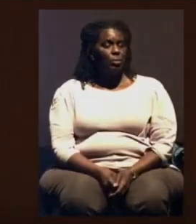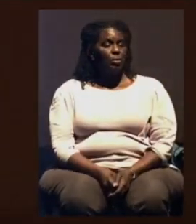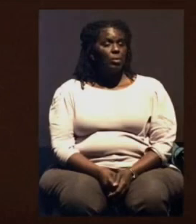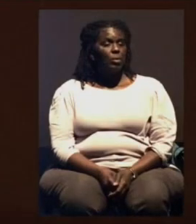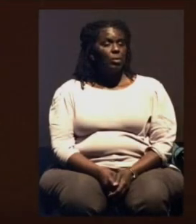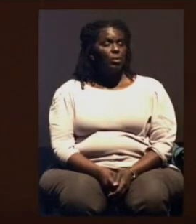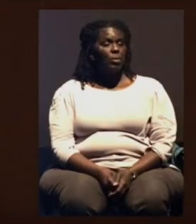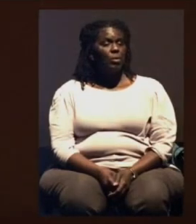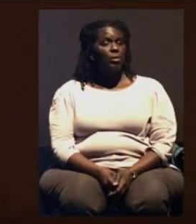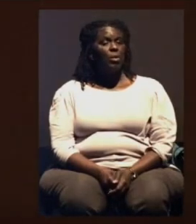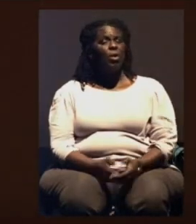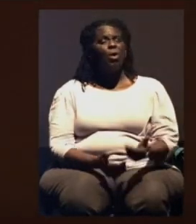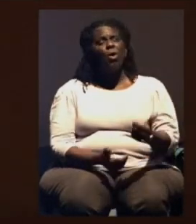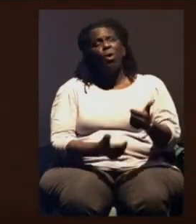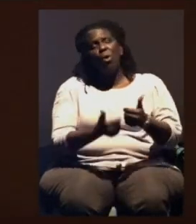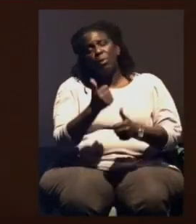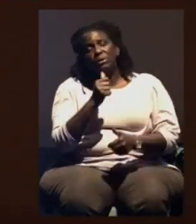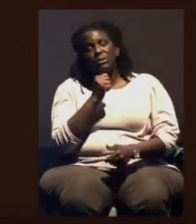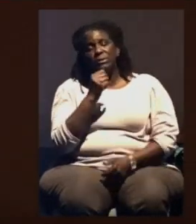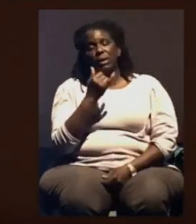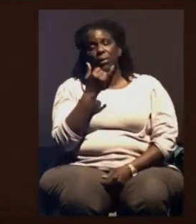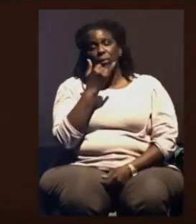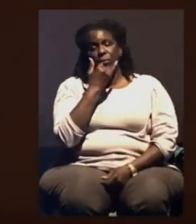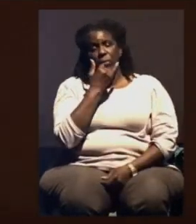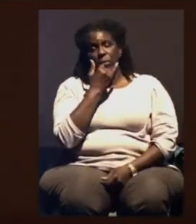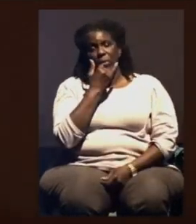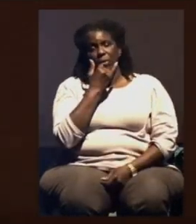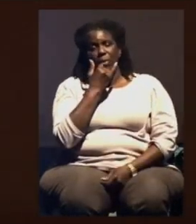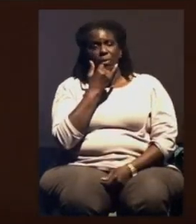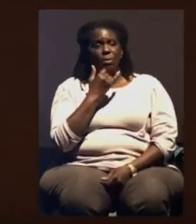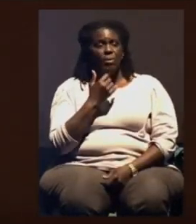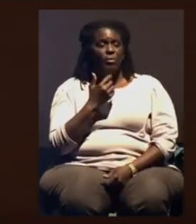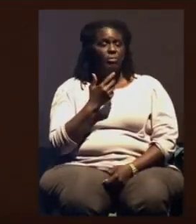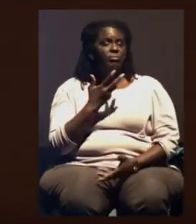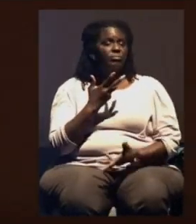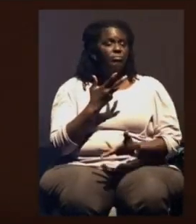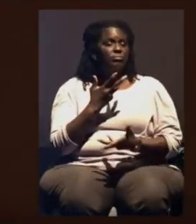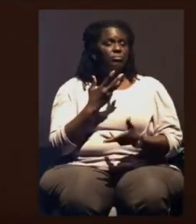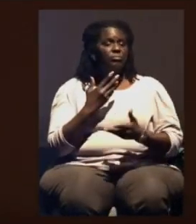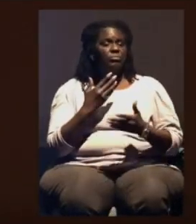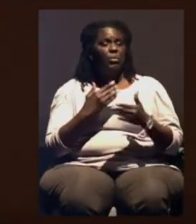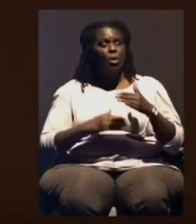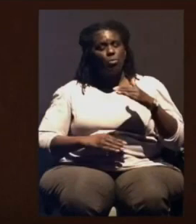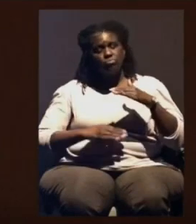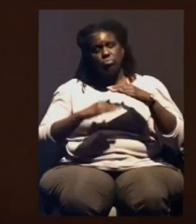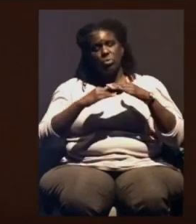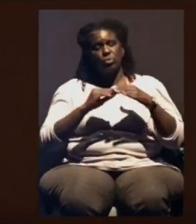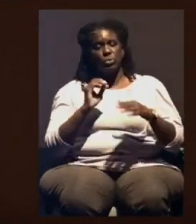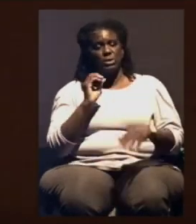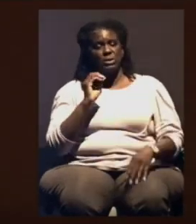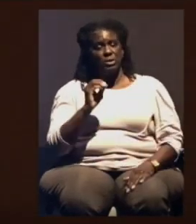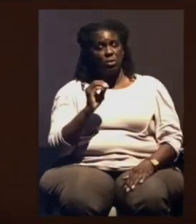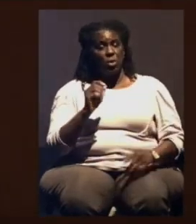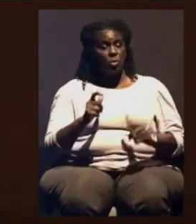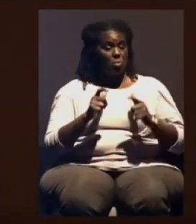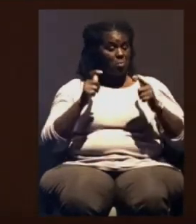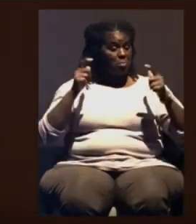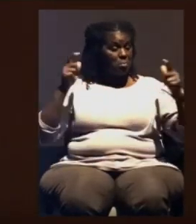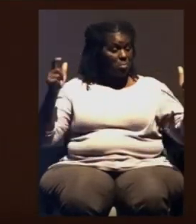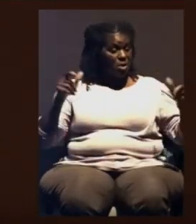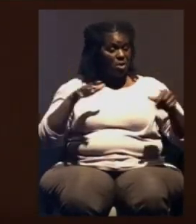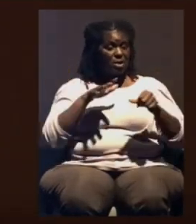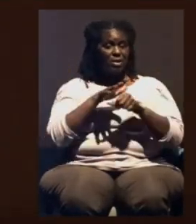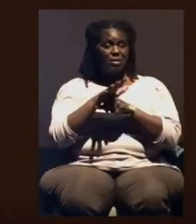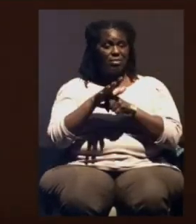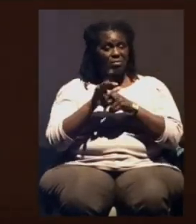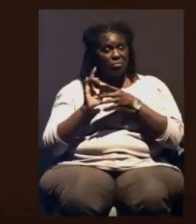almost cannot be wrong, approaches the limit of zero in terms of the probability of it being wrong. Large enough sample size, relevant